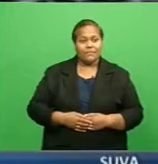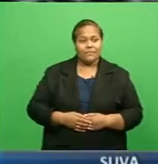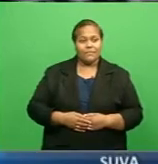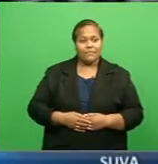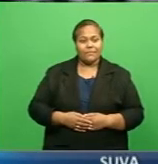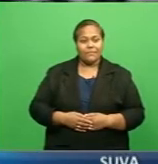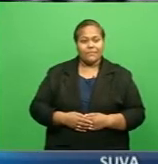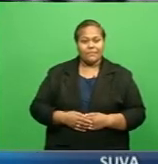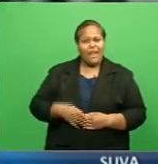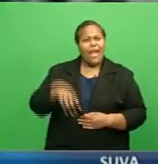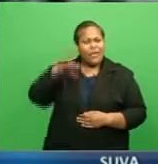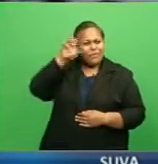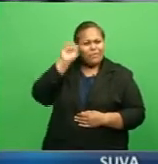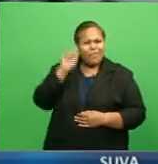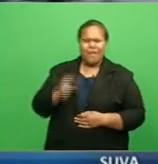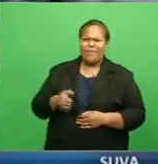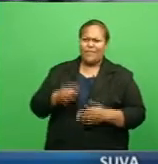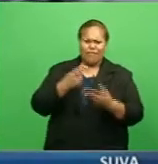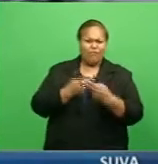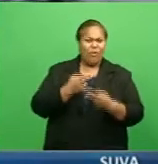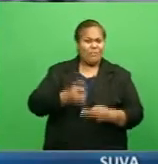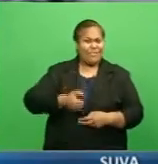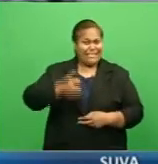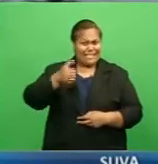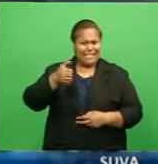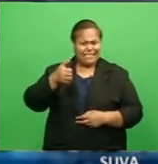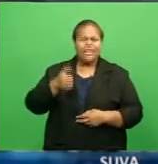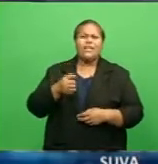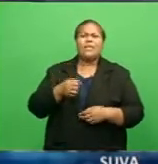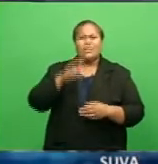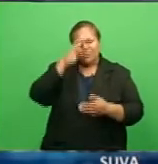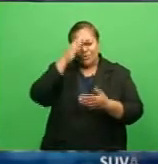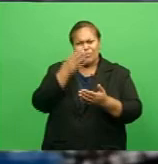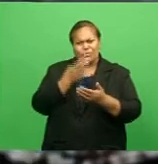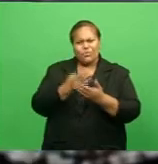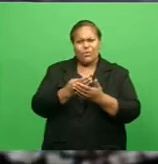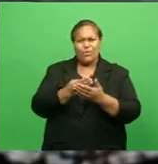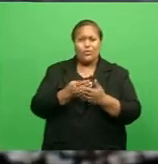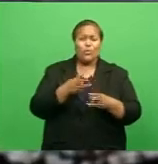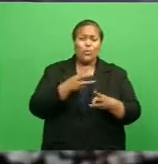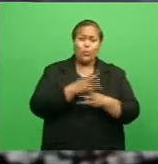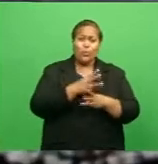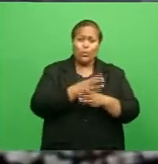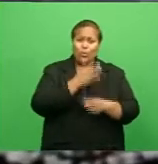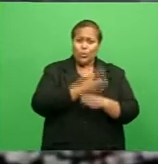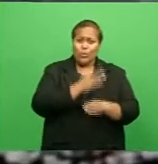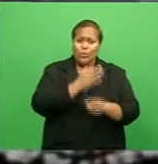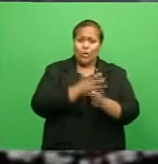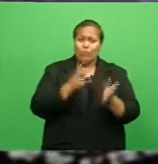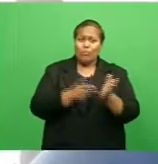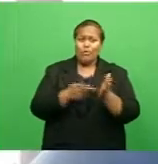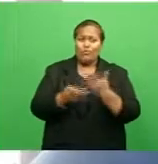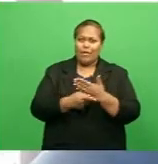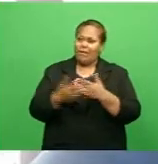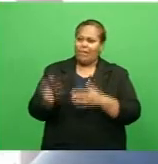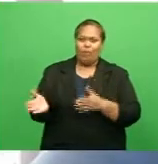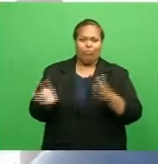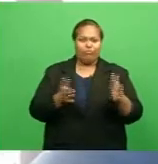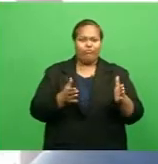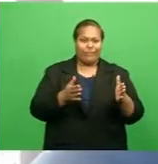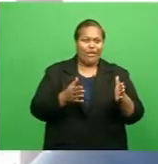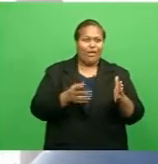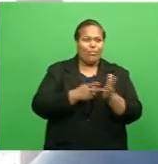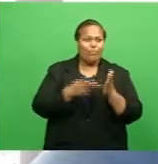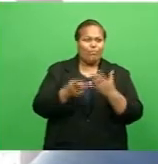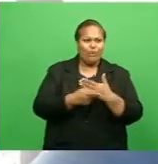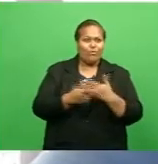McCaig recalls being a Form 6 student whose woodwork project became a big part of the celebrations at Albert Park in Suva. Building up to that day,